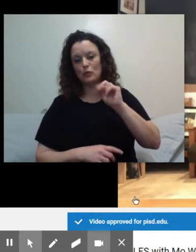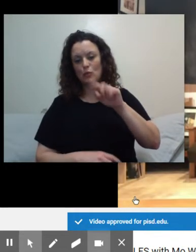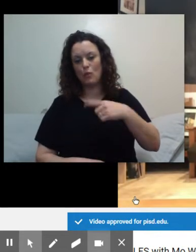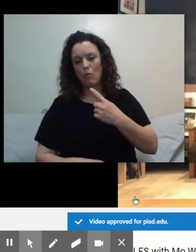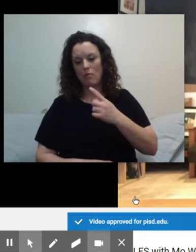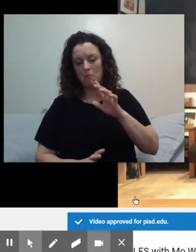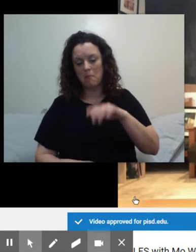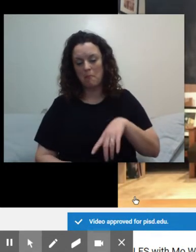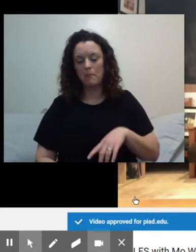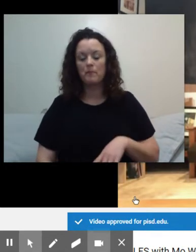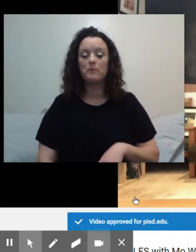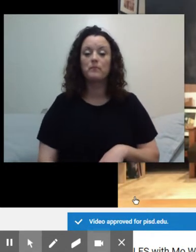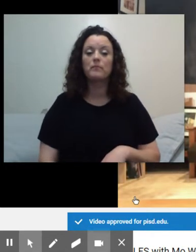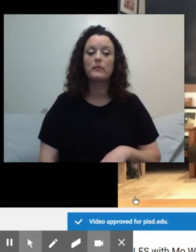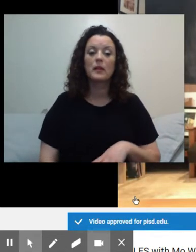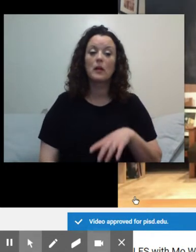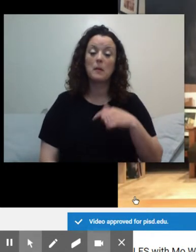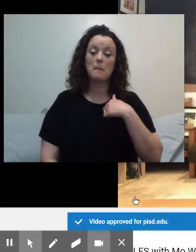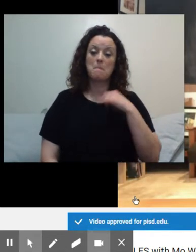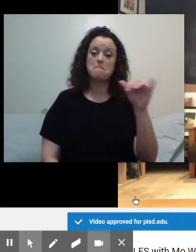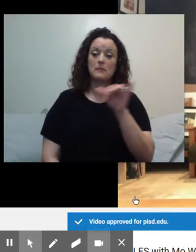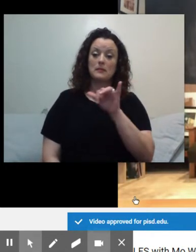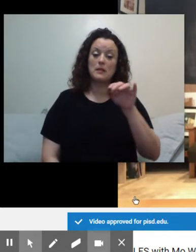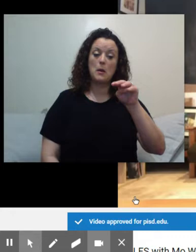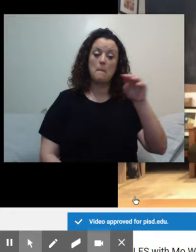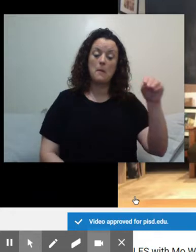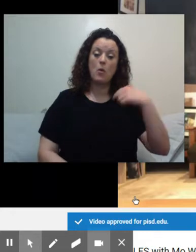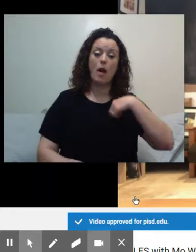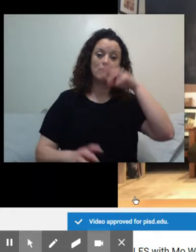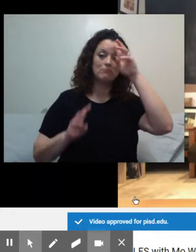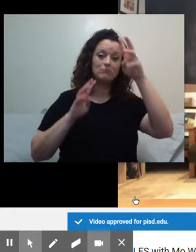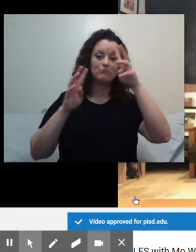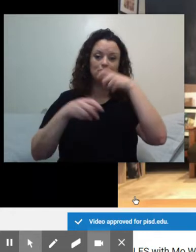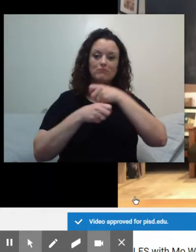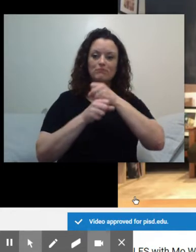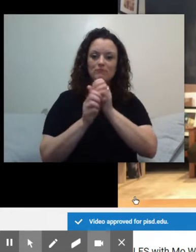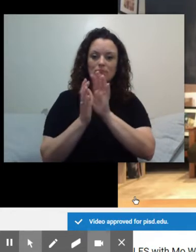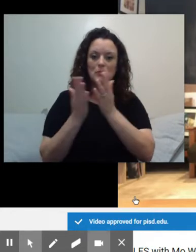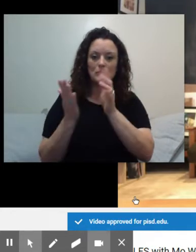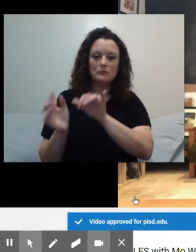And I'm like Mo. I make books just like Mo does.